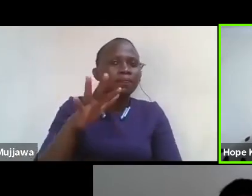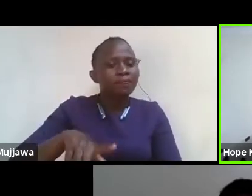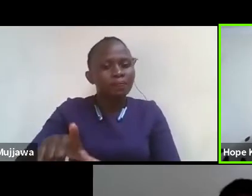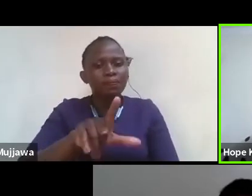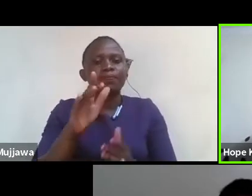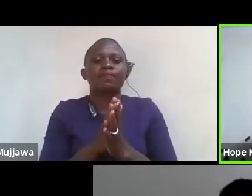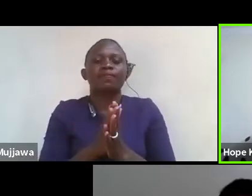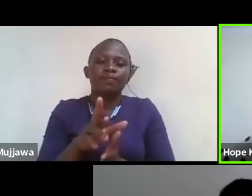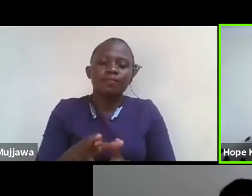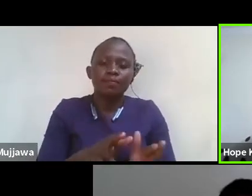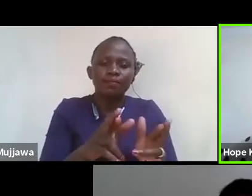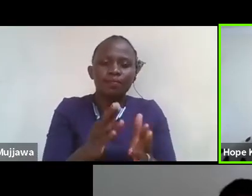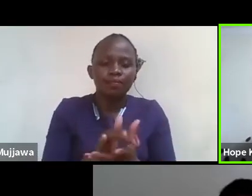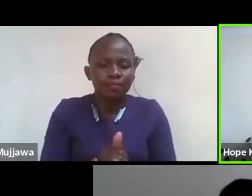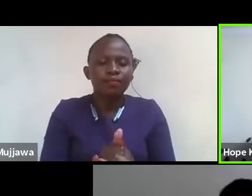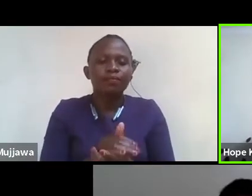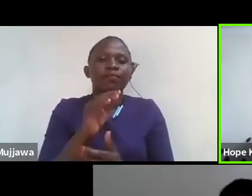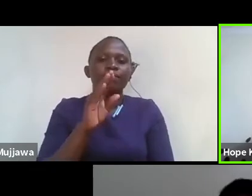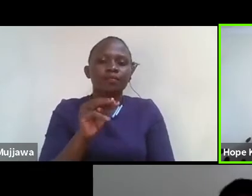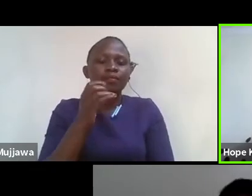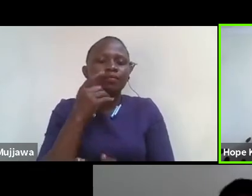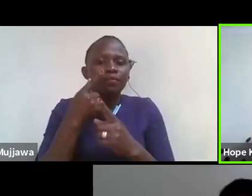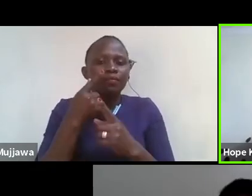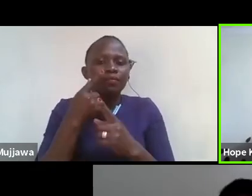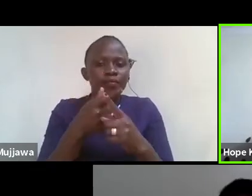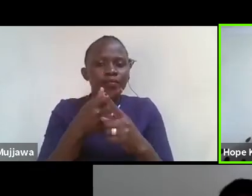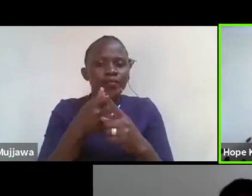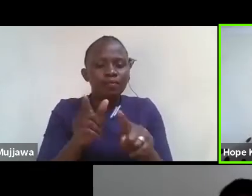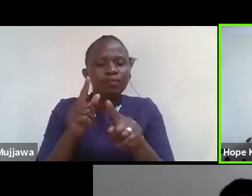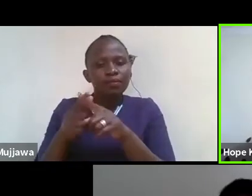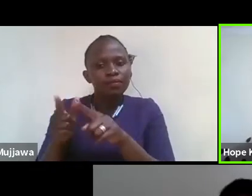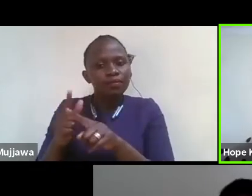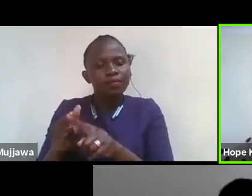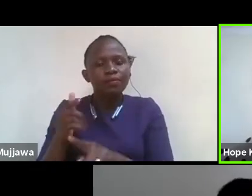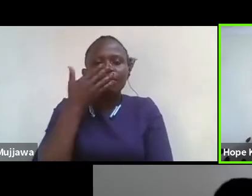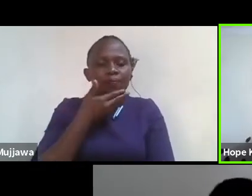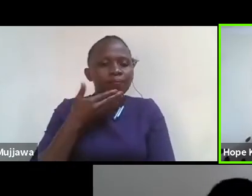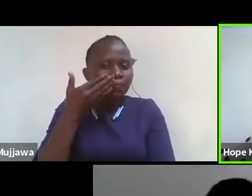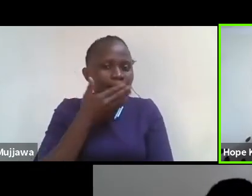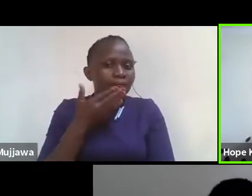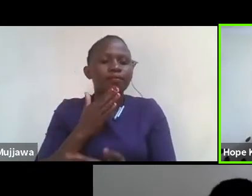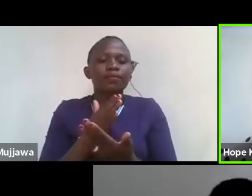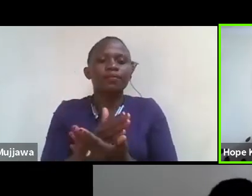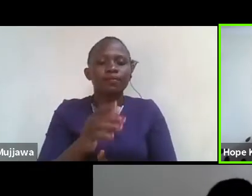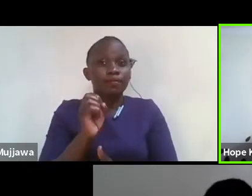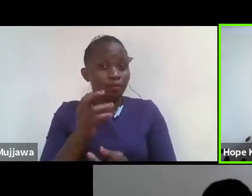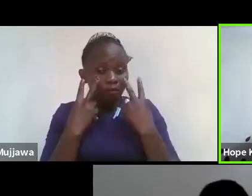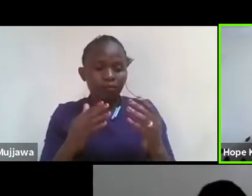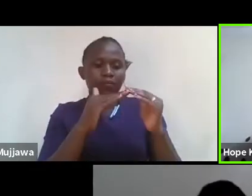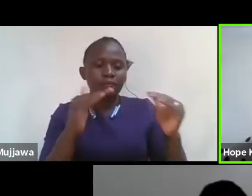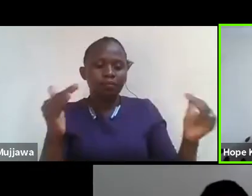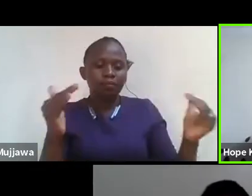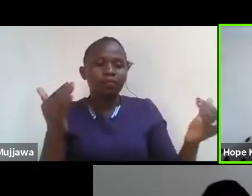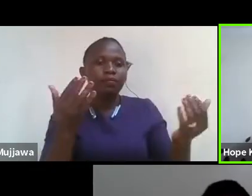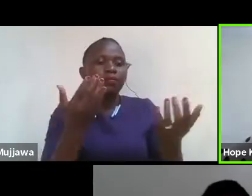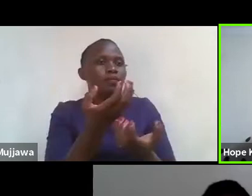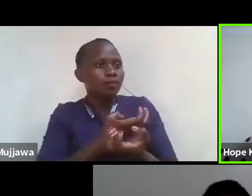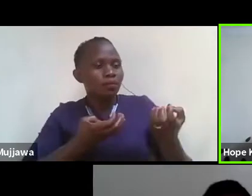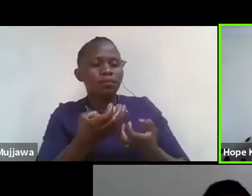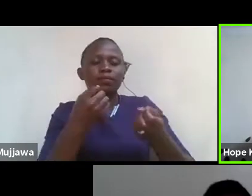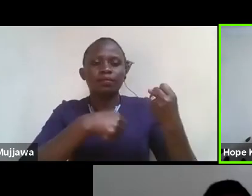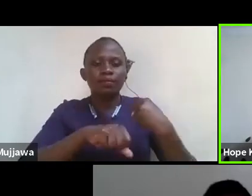of the areas that is largely untapped actually. If you look at the level of economic activity, if you look at the contribution